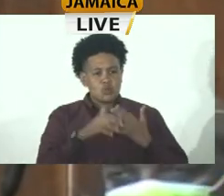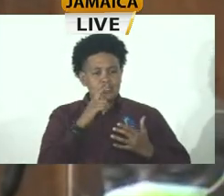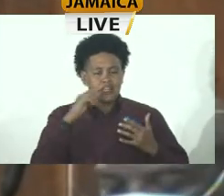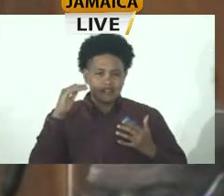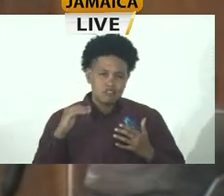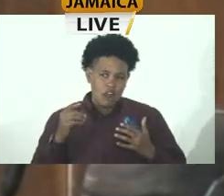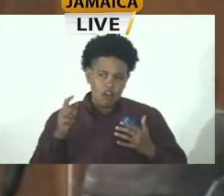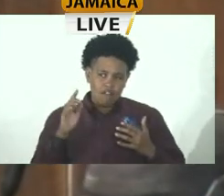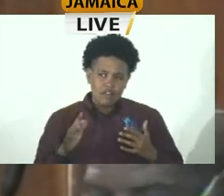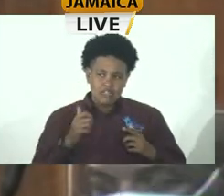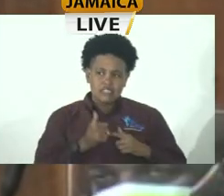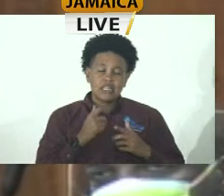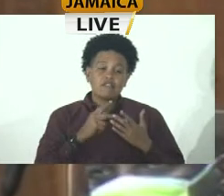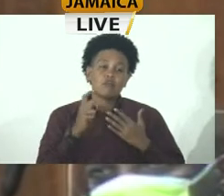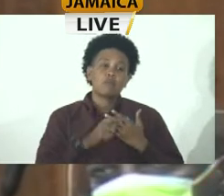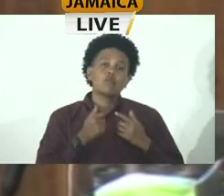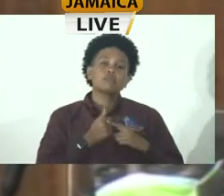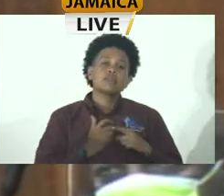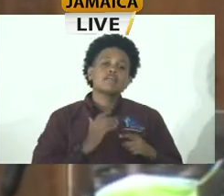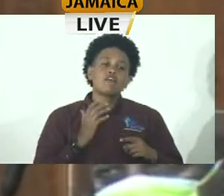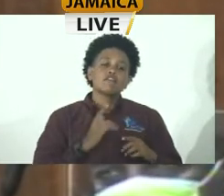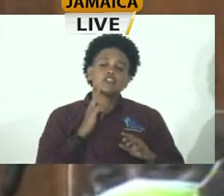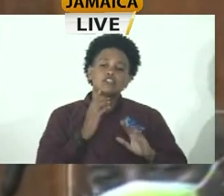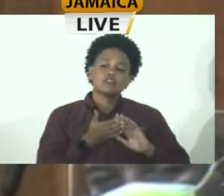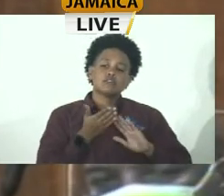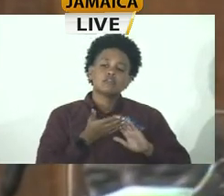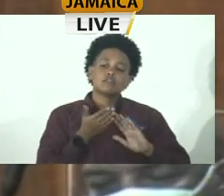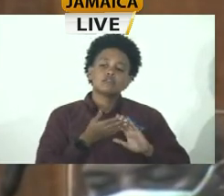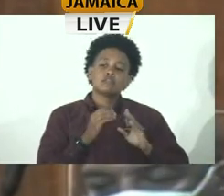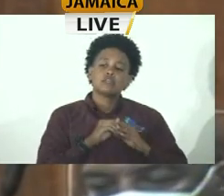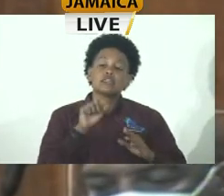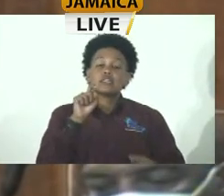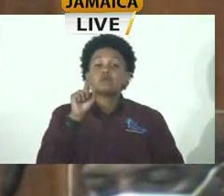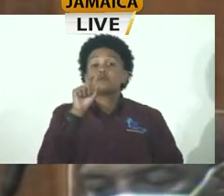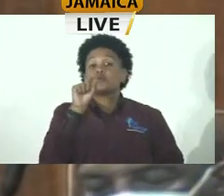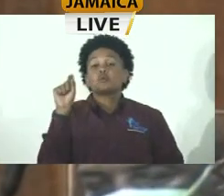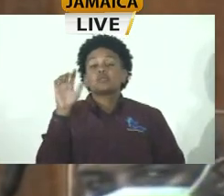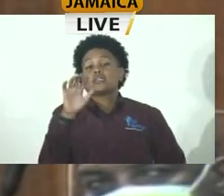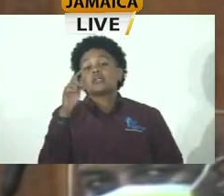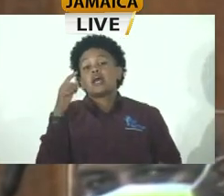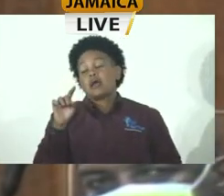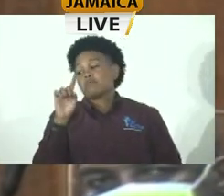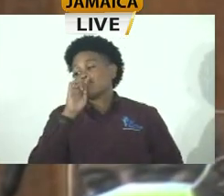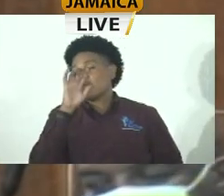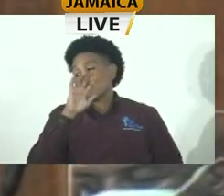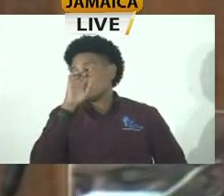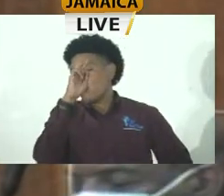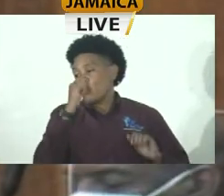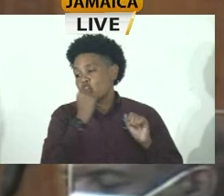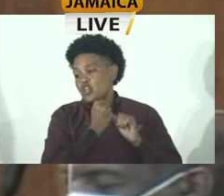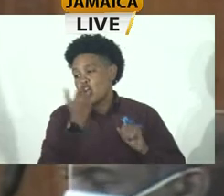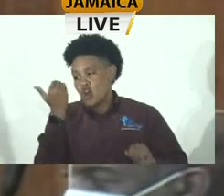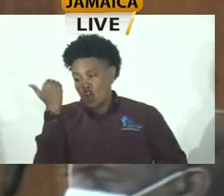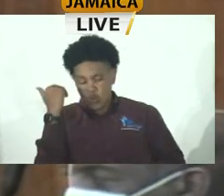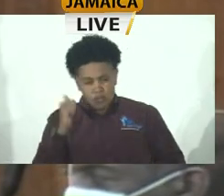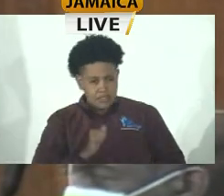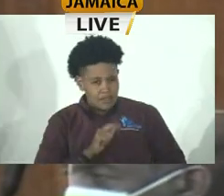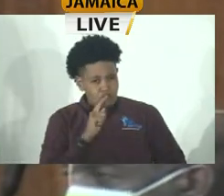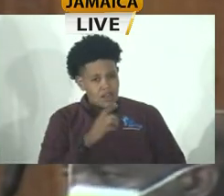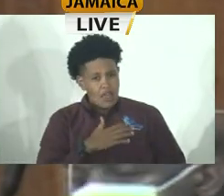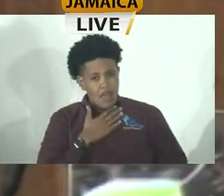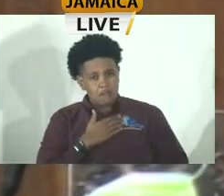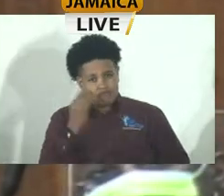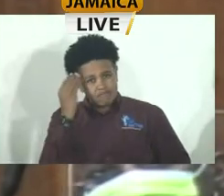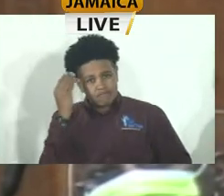madam speaker the program officially comments operation in april 2020 approximately one year ago i am pleased to announce